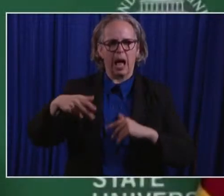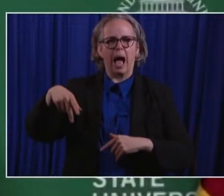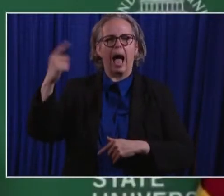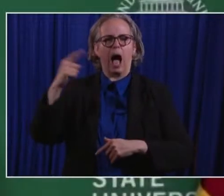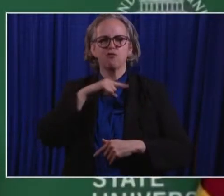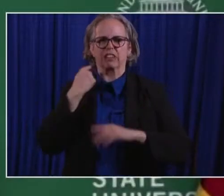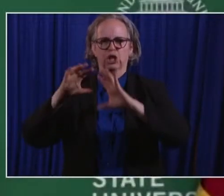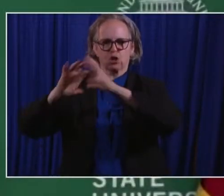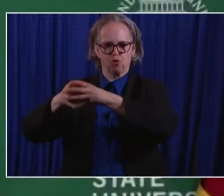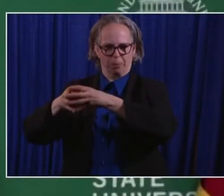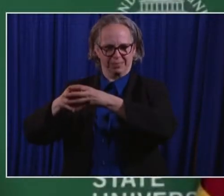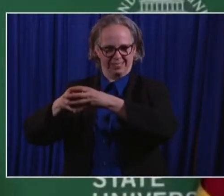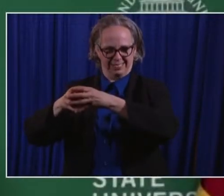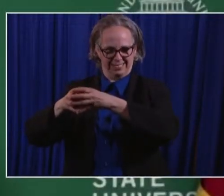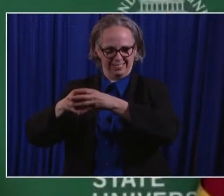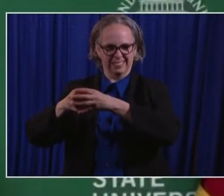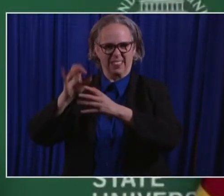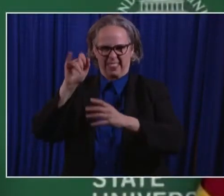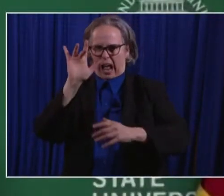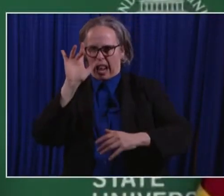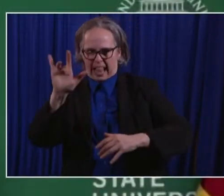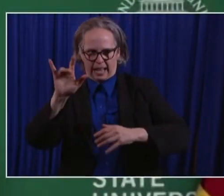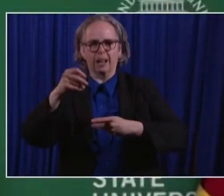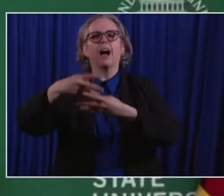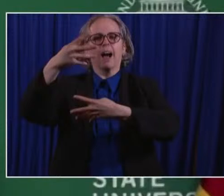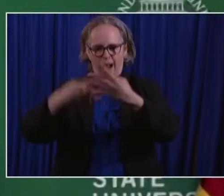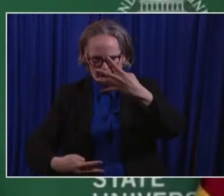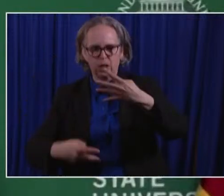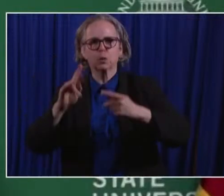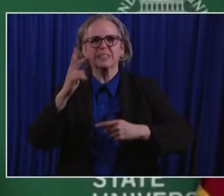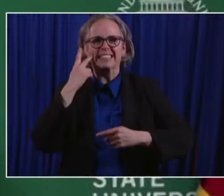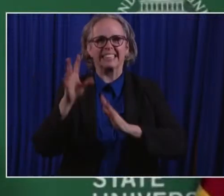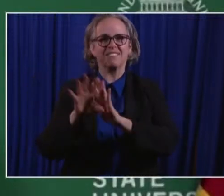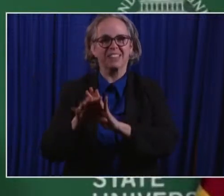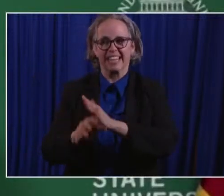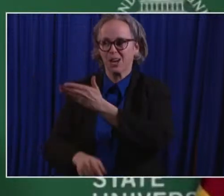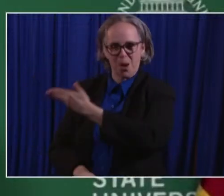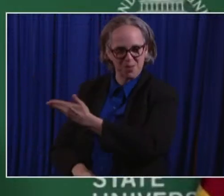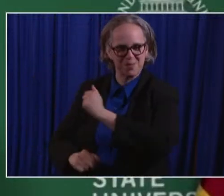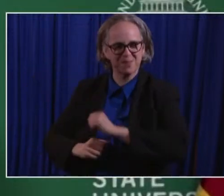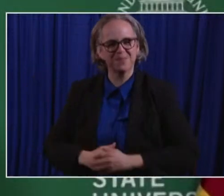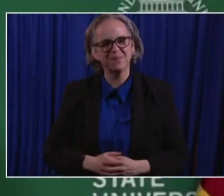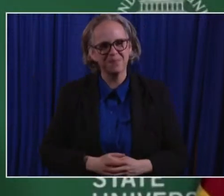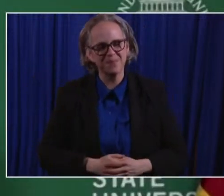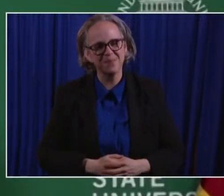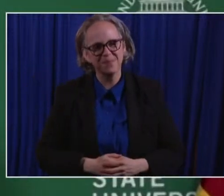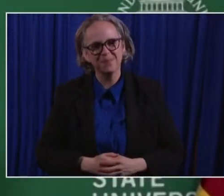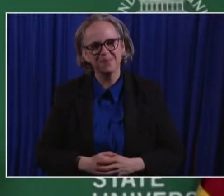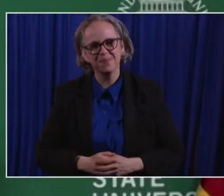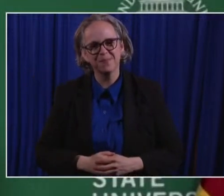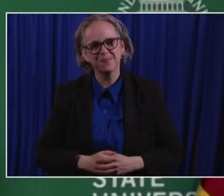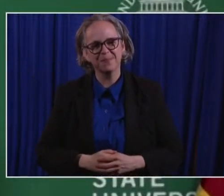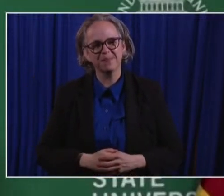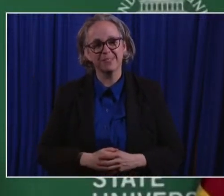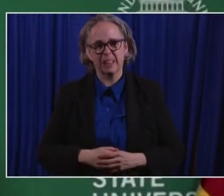Communications Resource Hub. We're certainly glad to make this vital information available to more